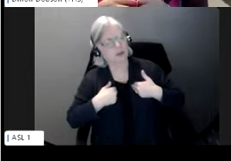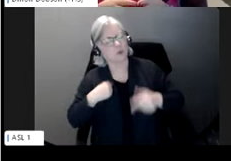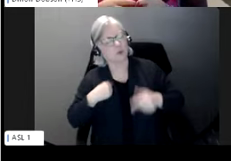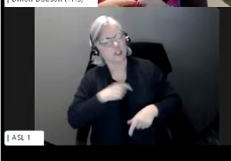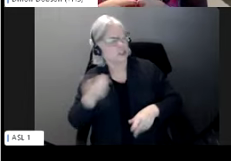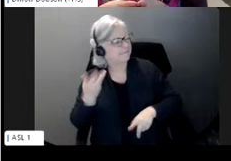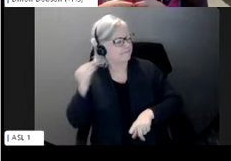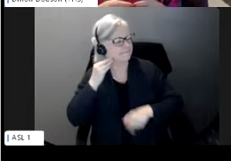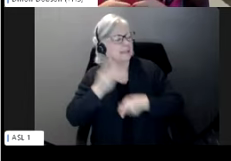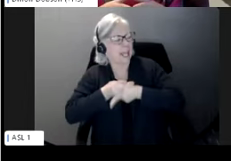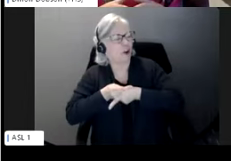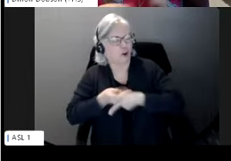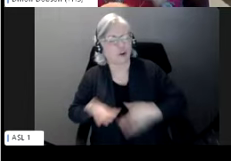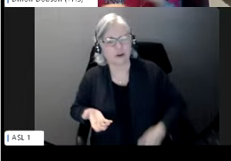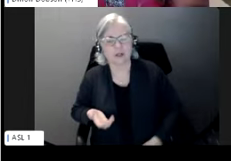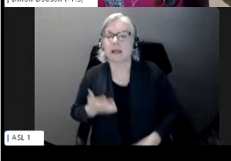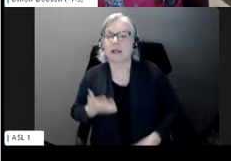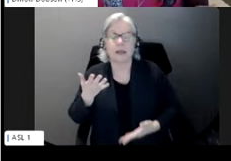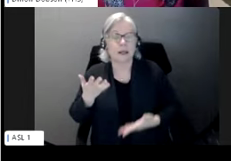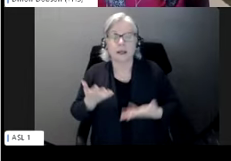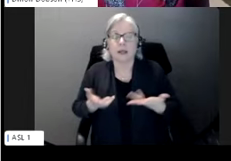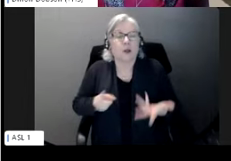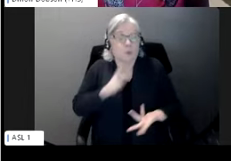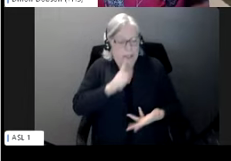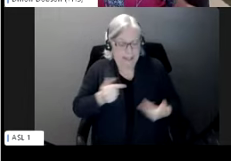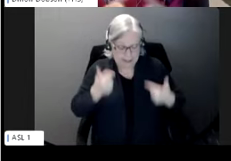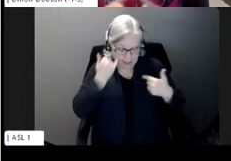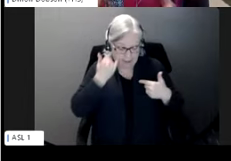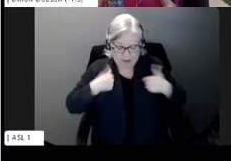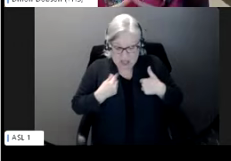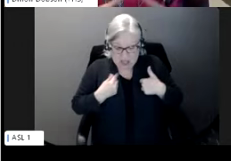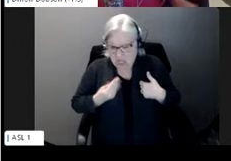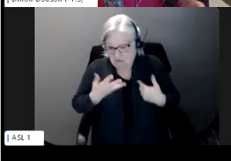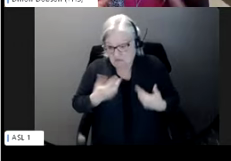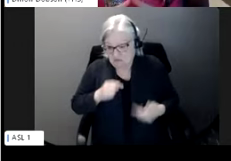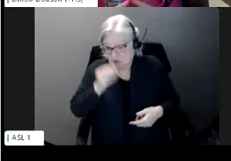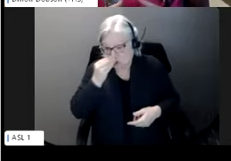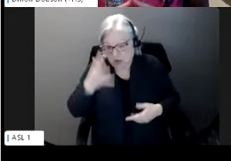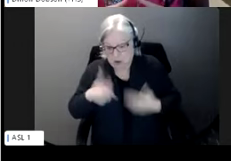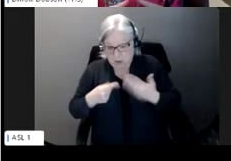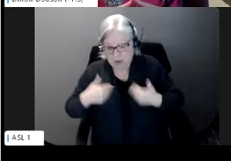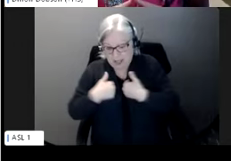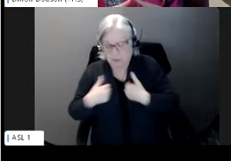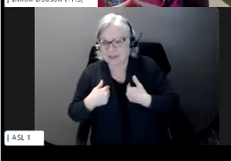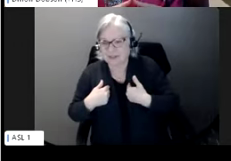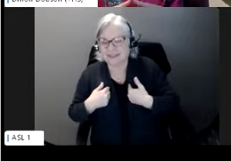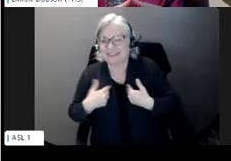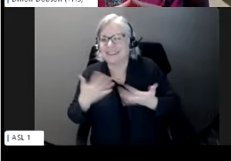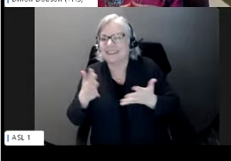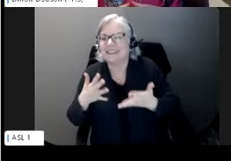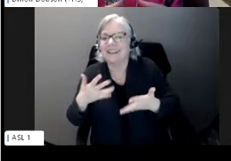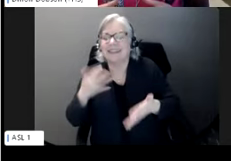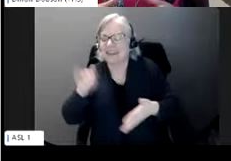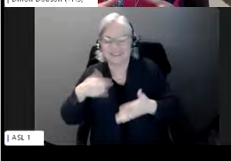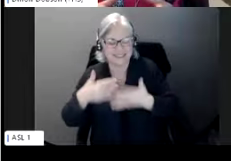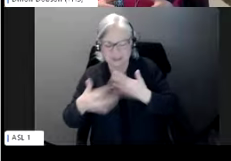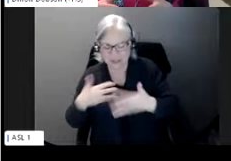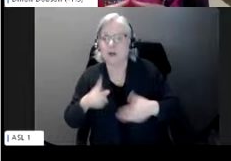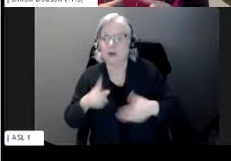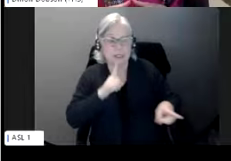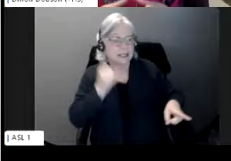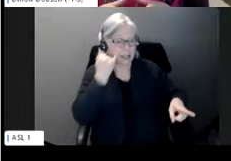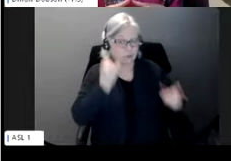actually care or see the value in animals actually doesn't matter. If they matter to our clients, they have to matter to us, right? So